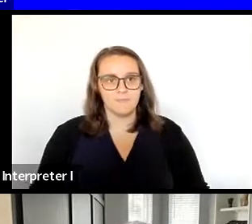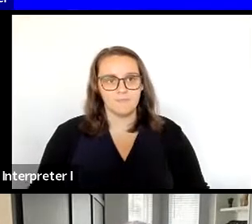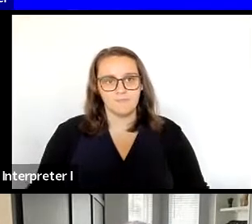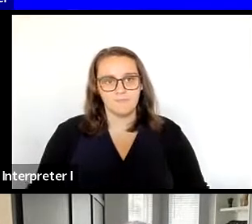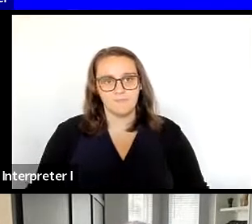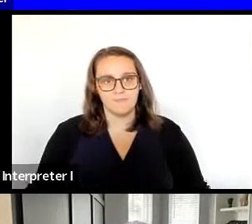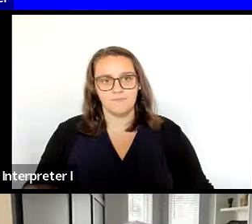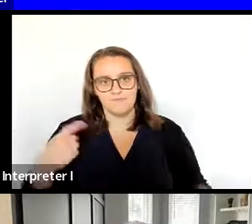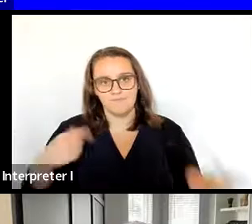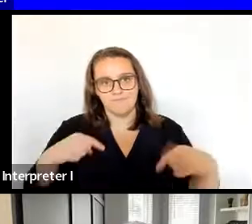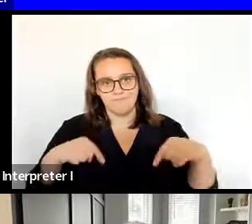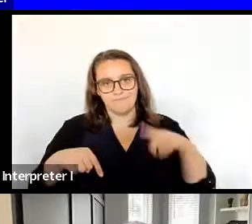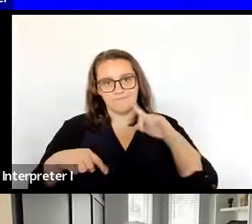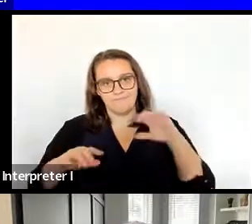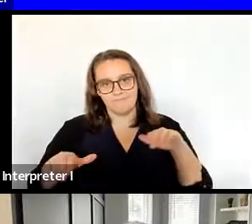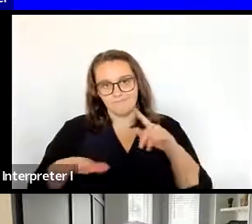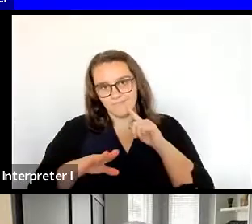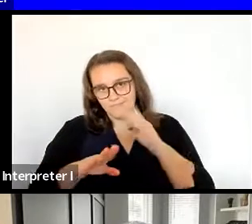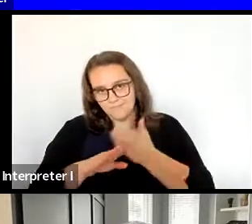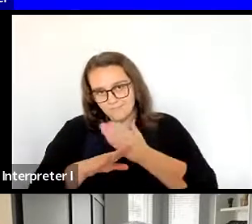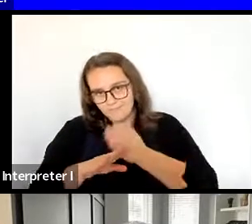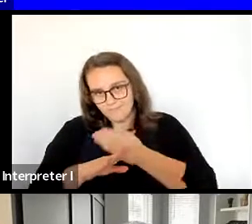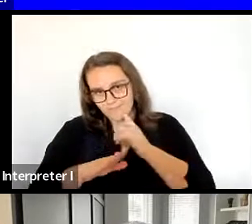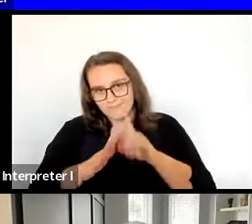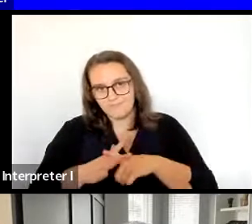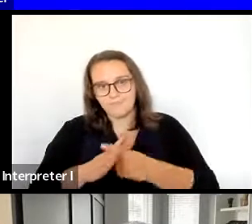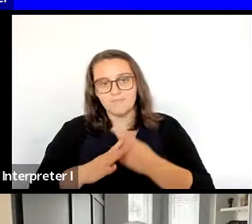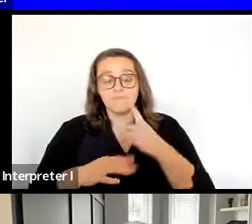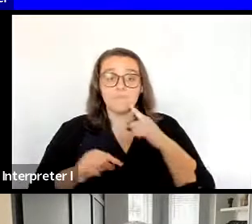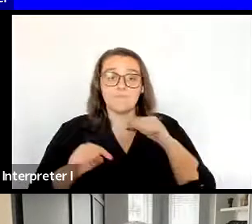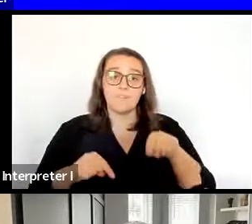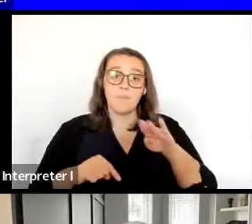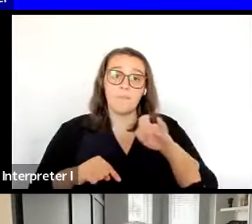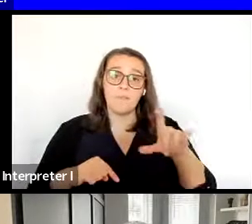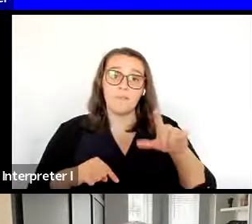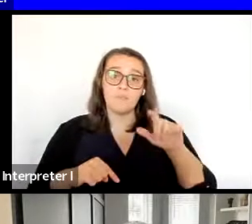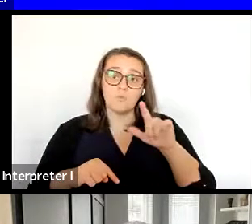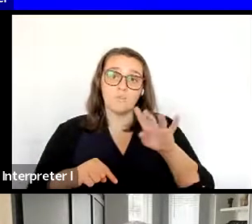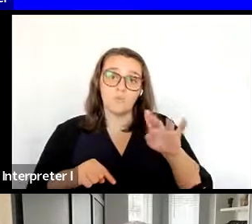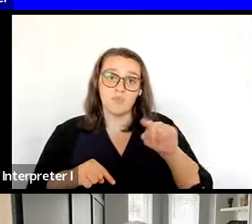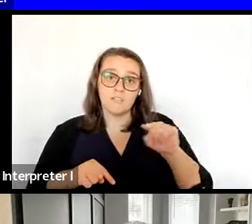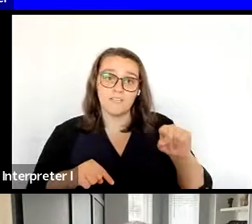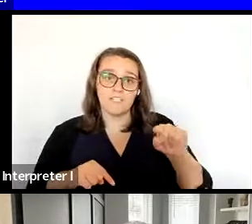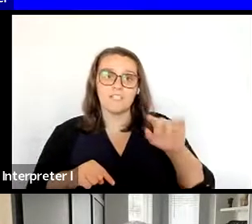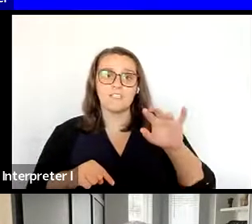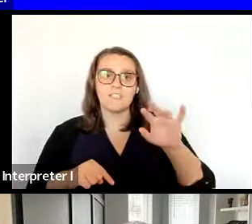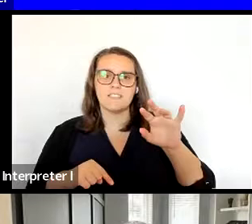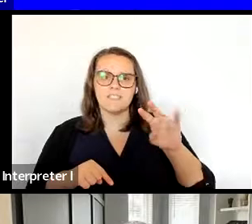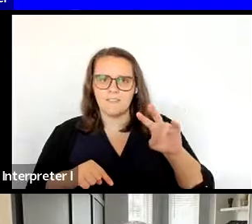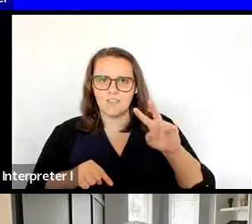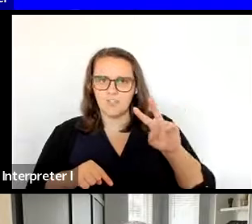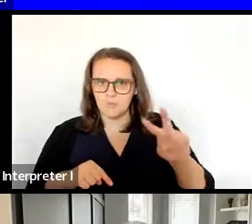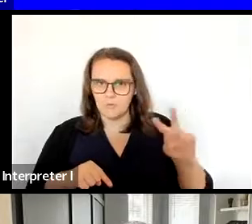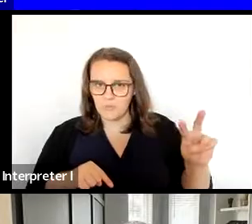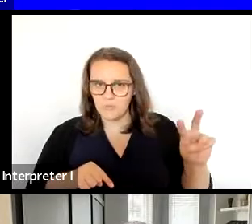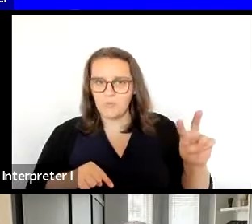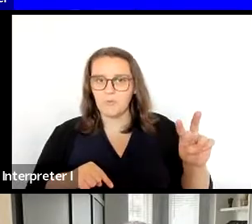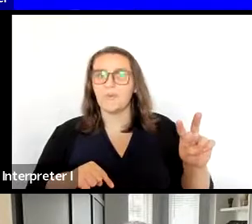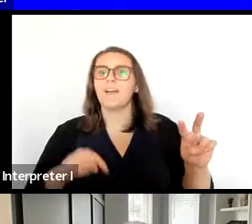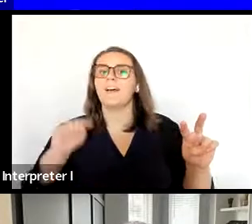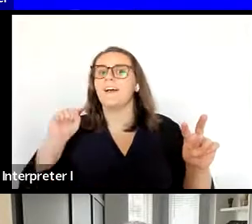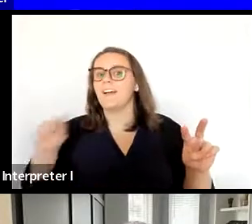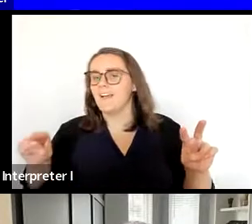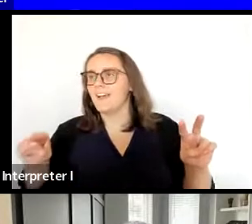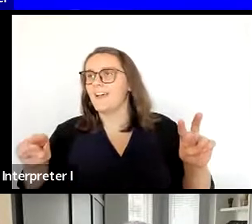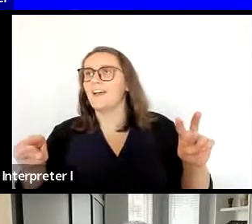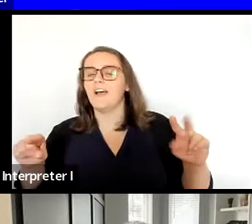Let me back up and do the clearance on that bill. This is on Bill 24-722, Madam General Counsel, is the measure legally and technically